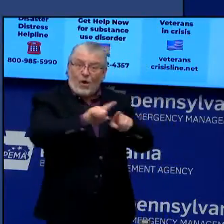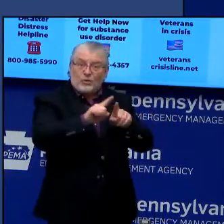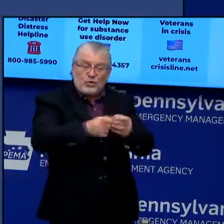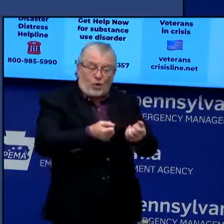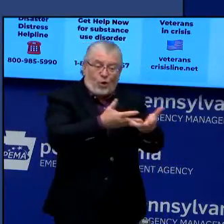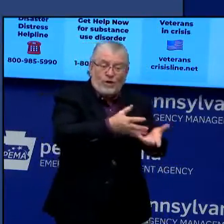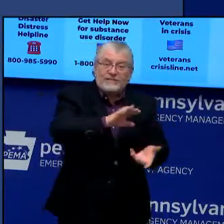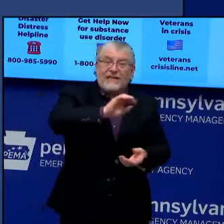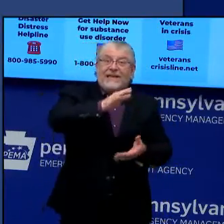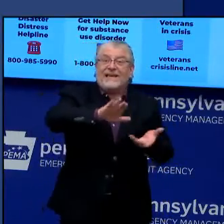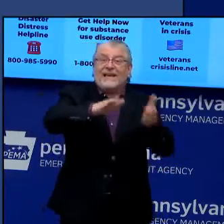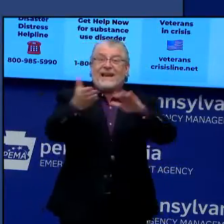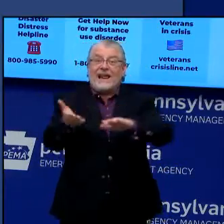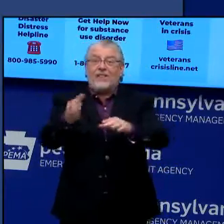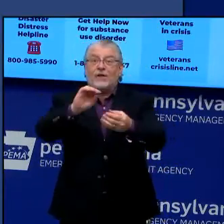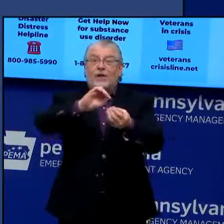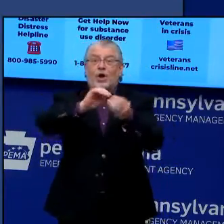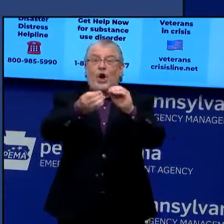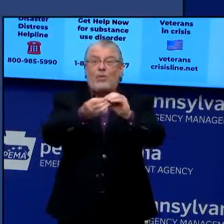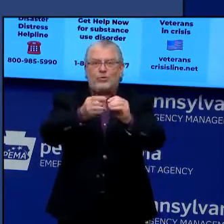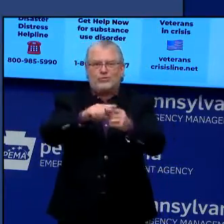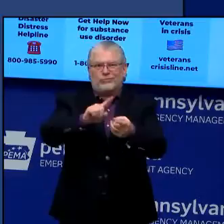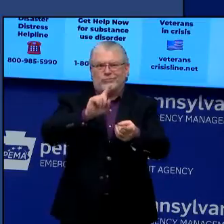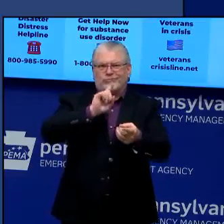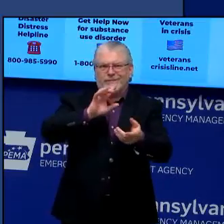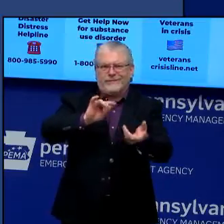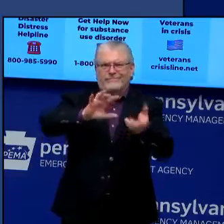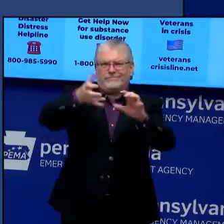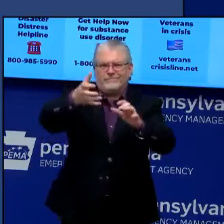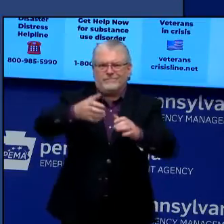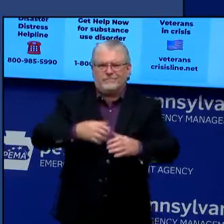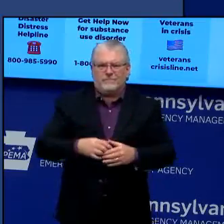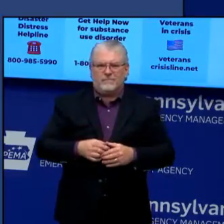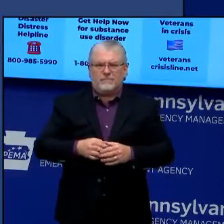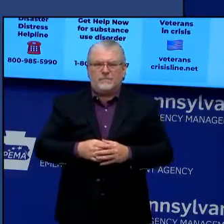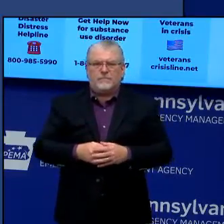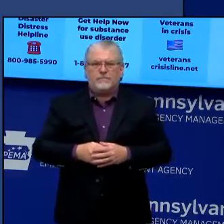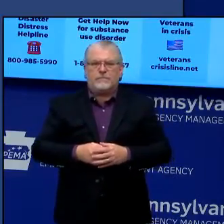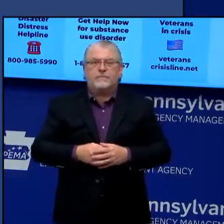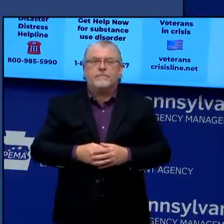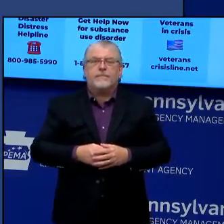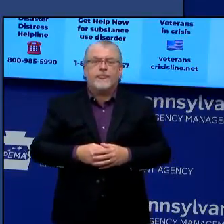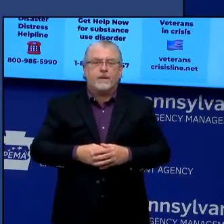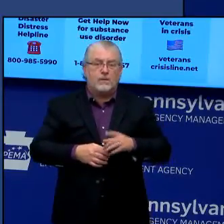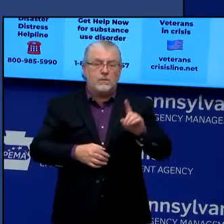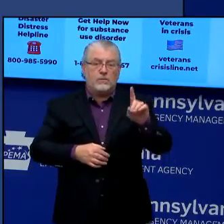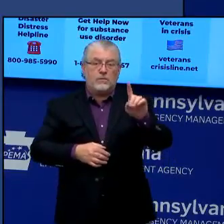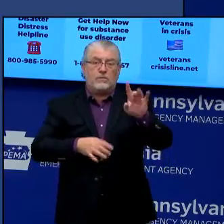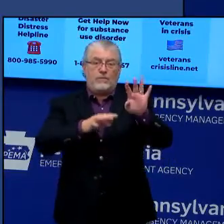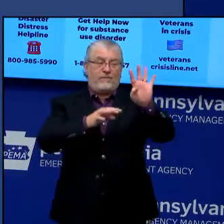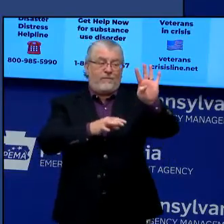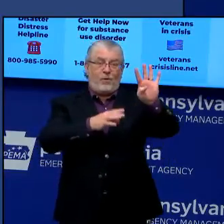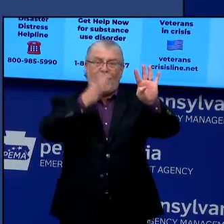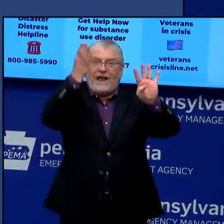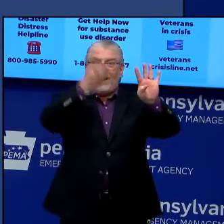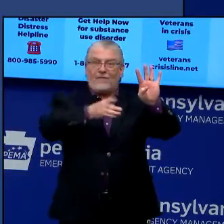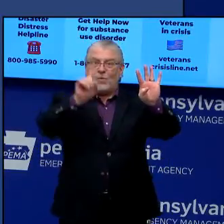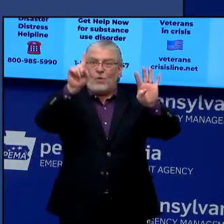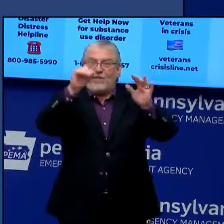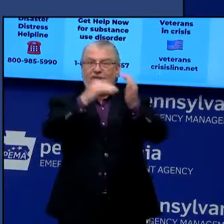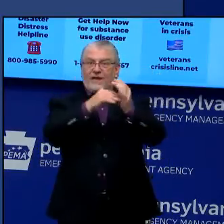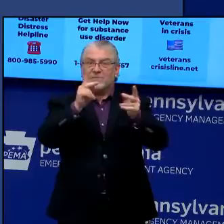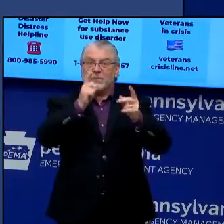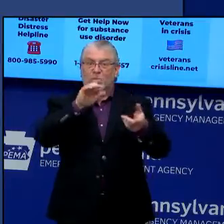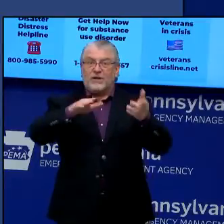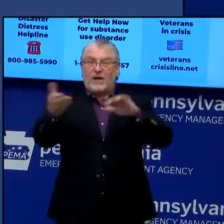in terms of the number per 100 that have passed away. We know that that's not exactly true. Data from China indicated